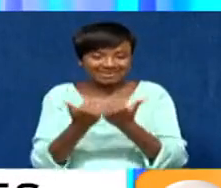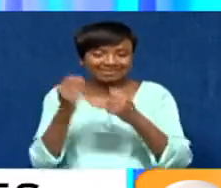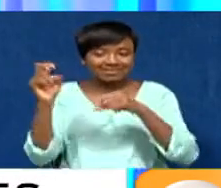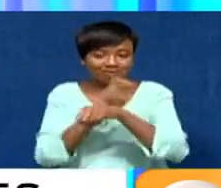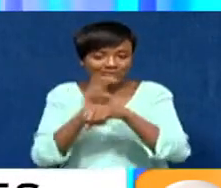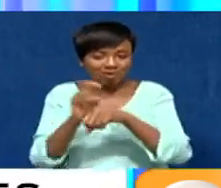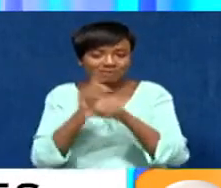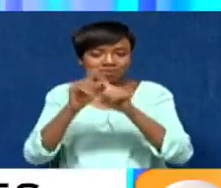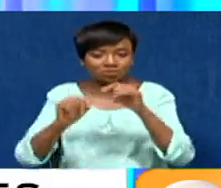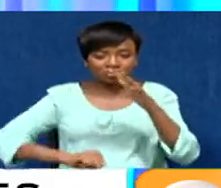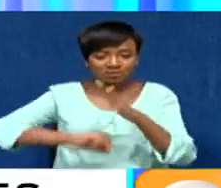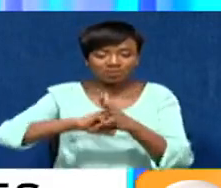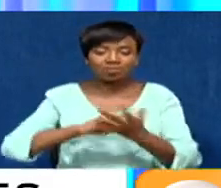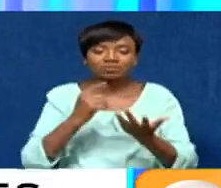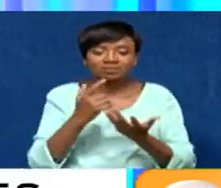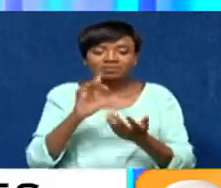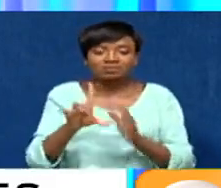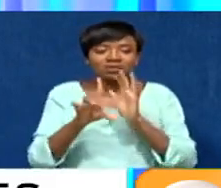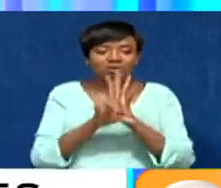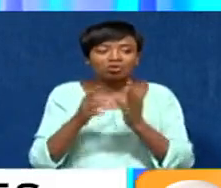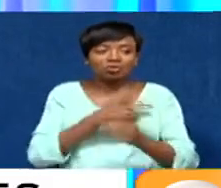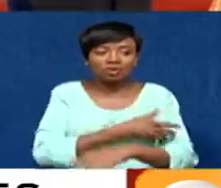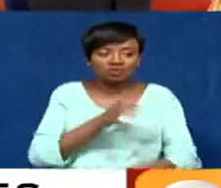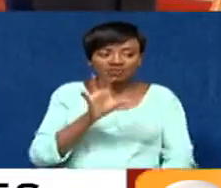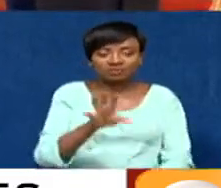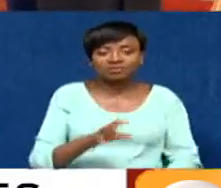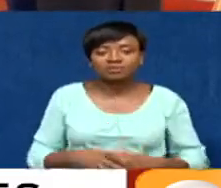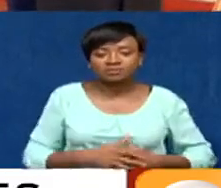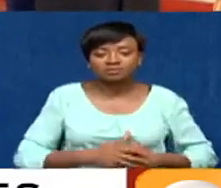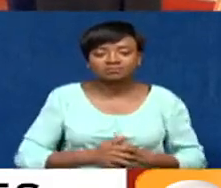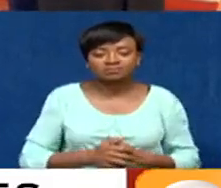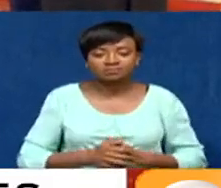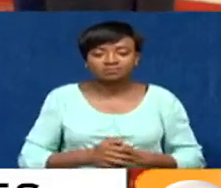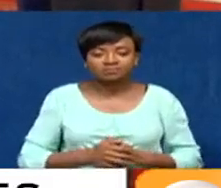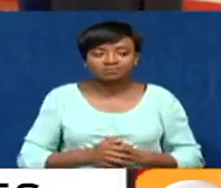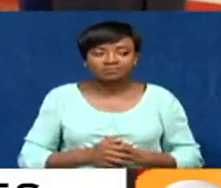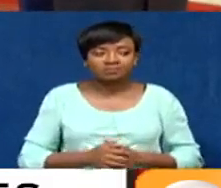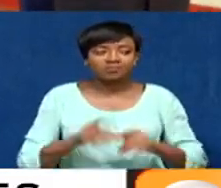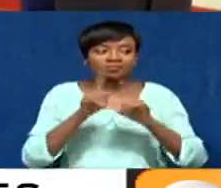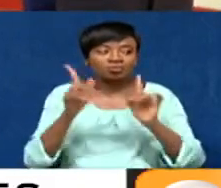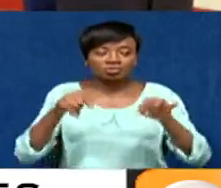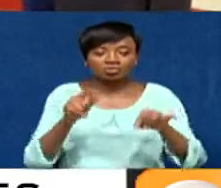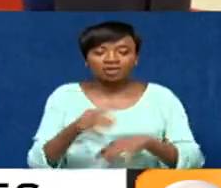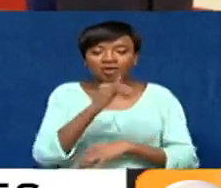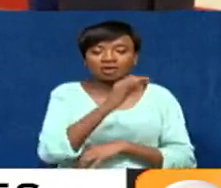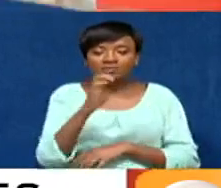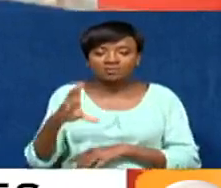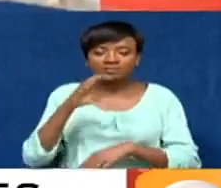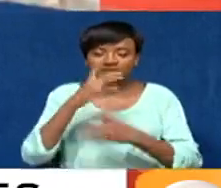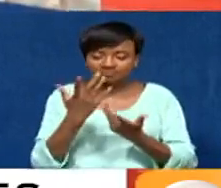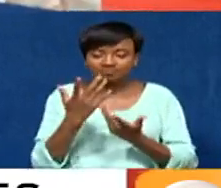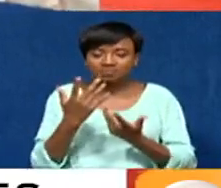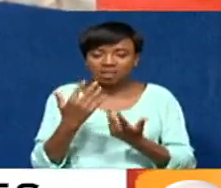monitor and support law enforcement activities around elections. And today, the polls body IEBC received a shot in the